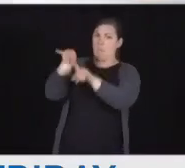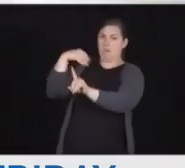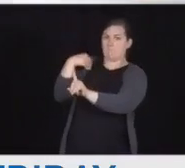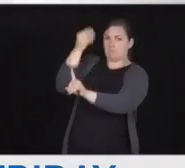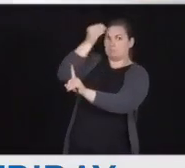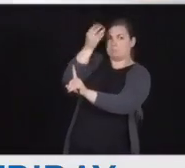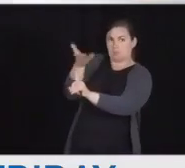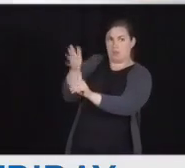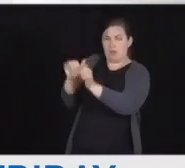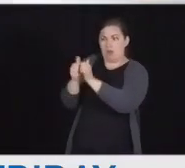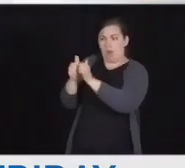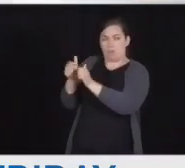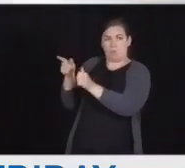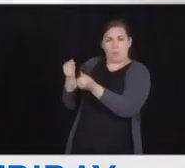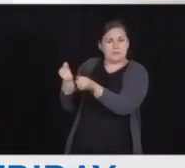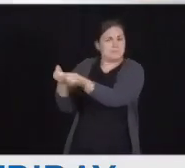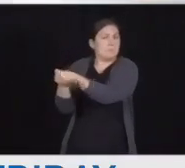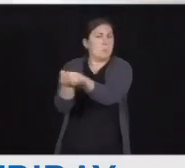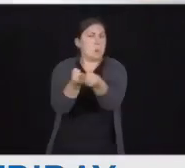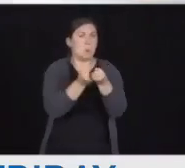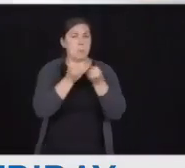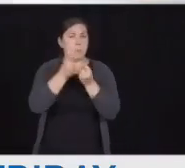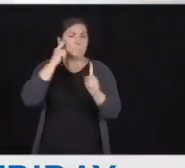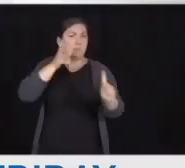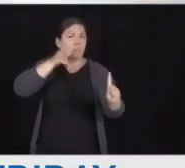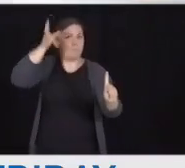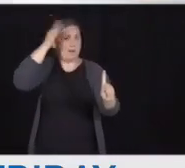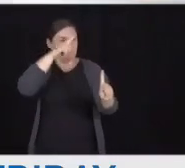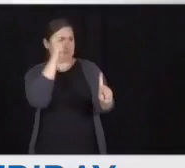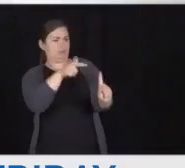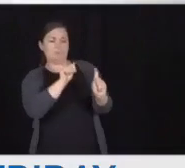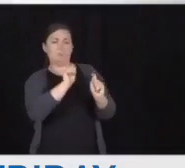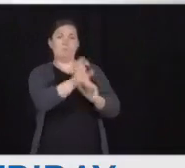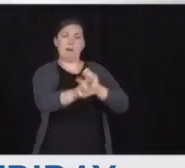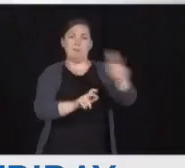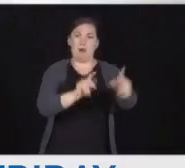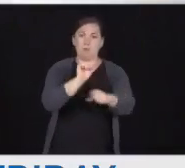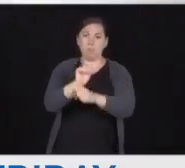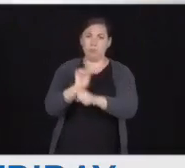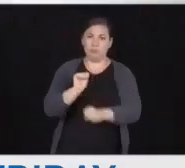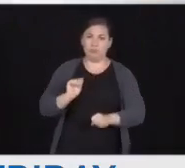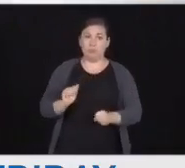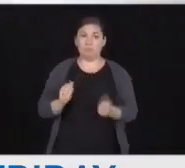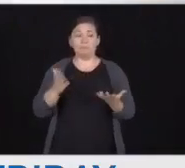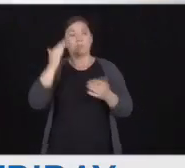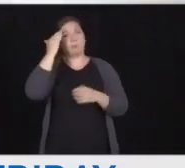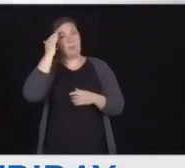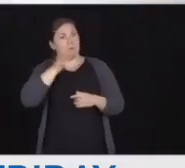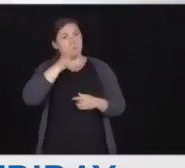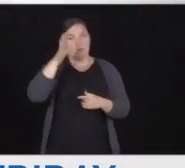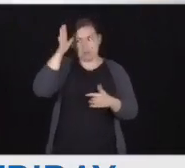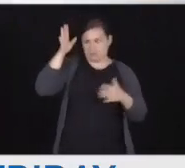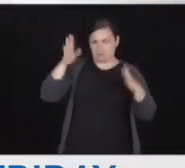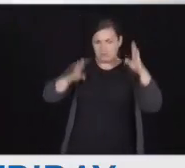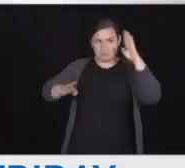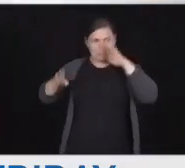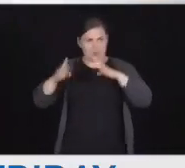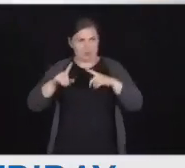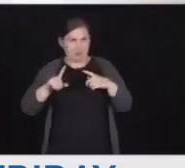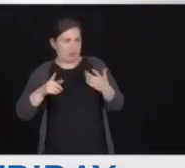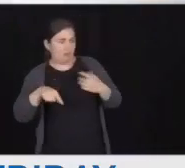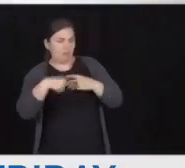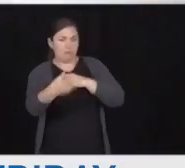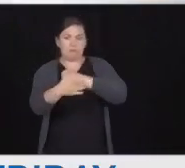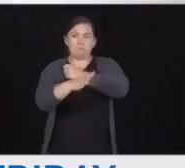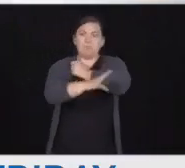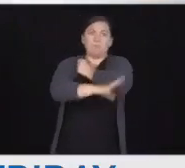boards, and I'm confident that we will get there. But we will not take unnecessary risk when it comes to our children, and that's why